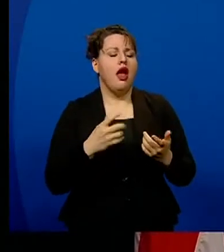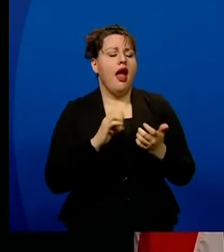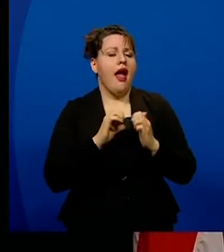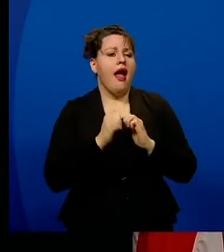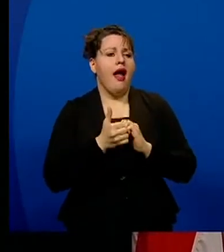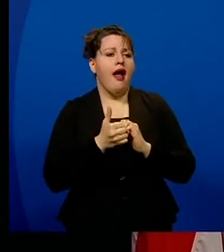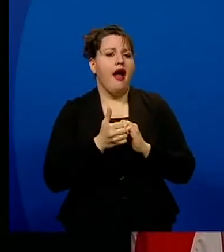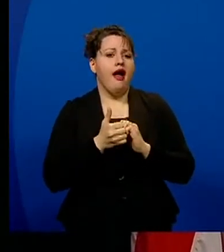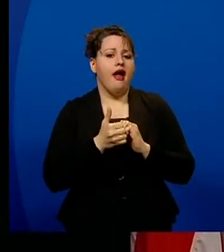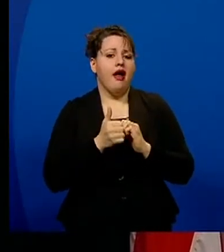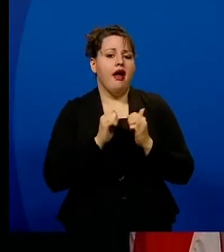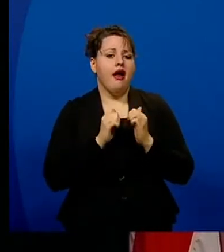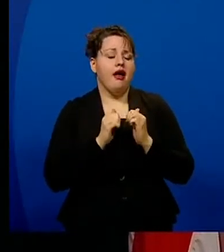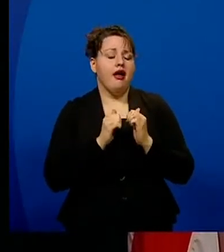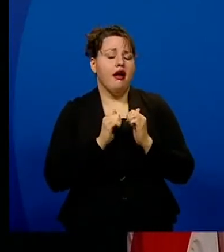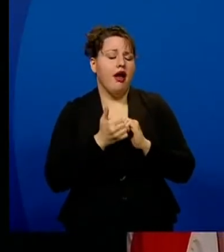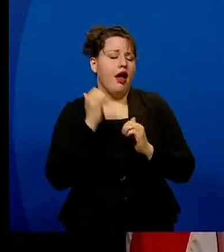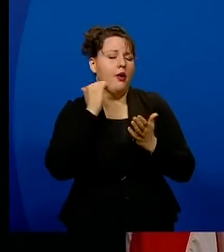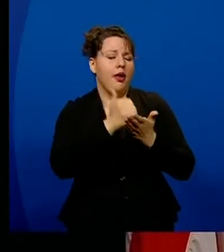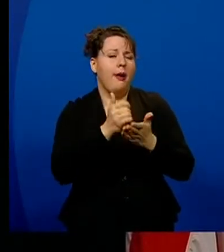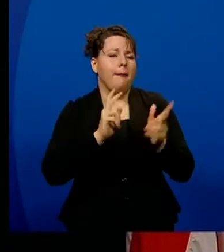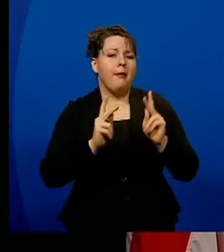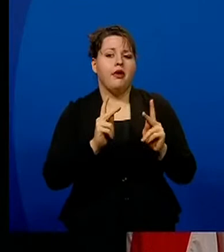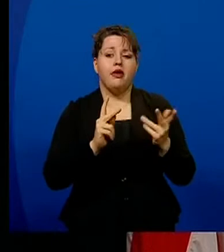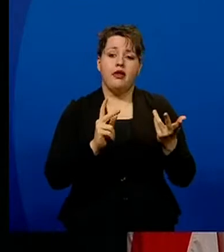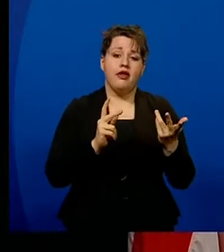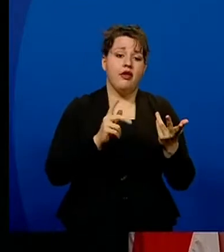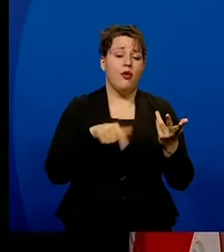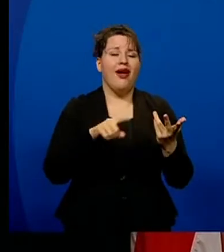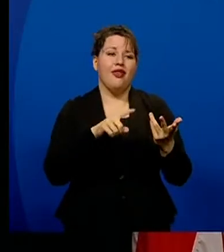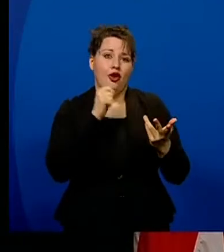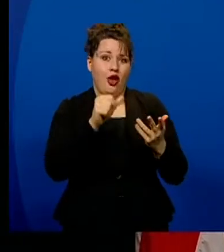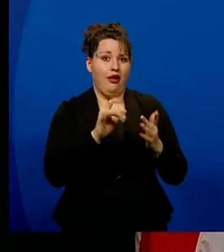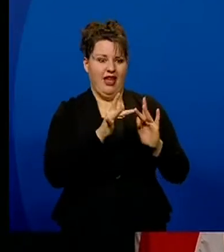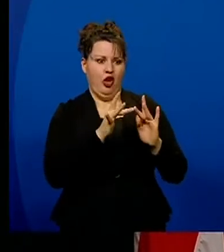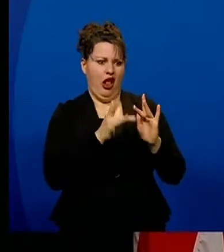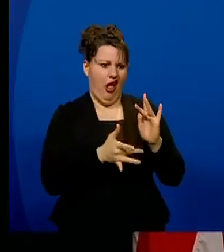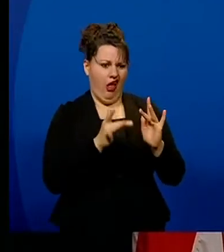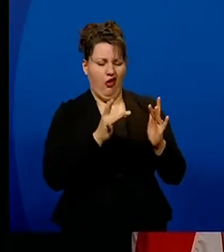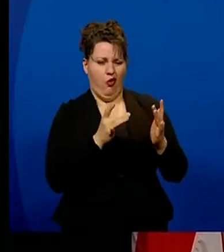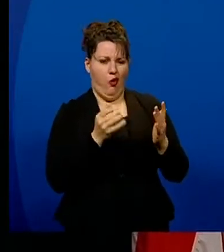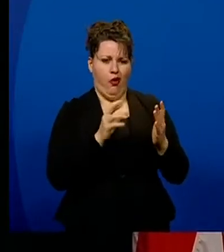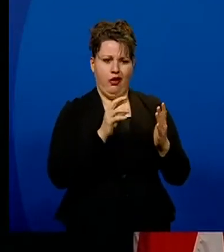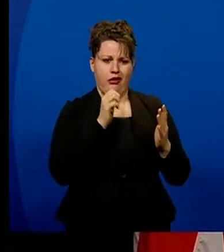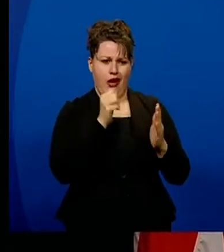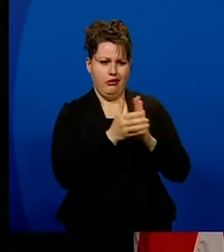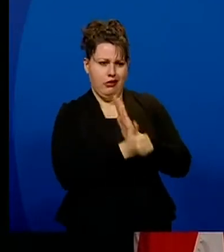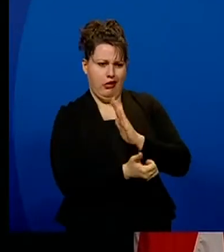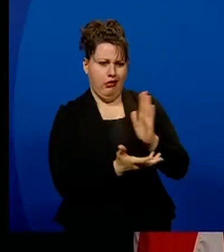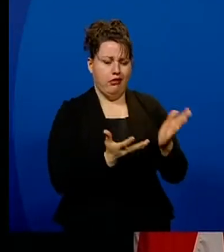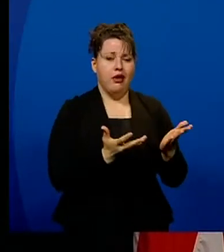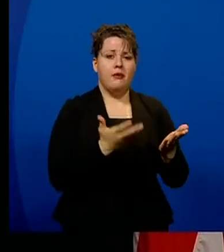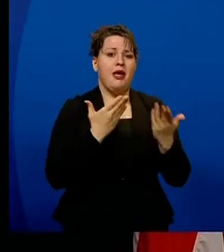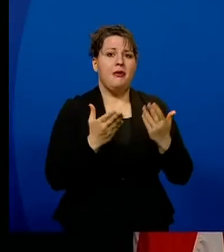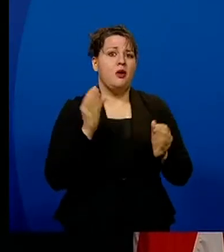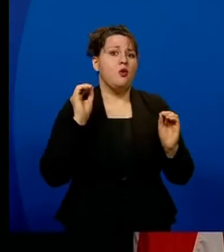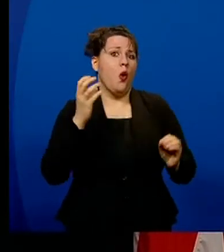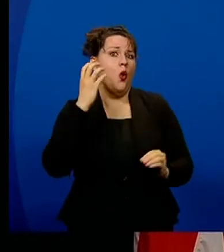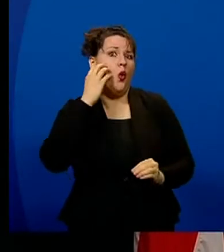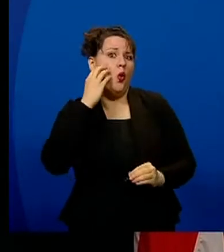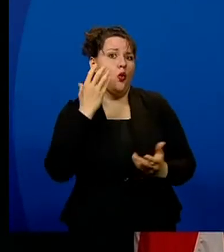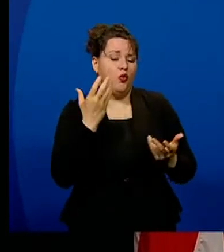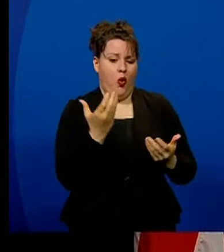helping Iowans who not only are not that internet savvy, but may not even have a smartphone?